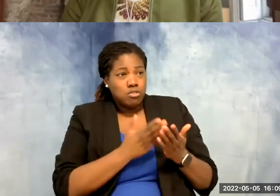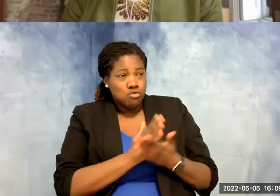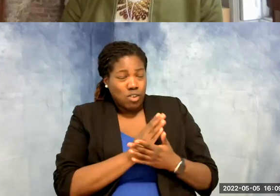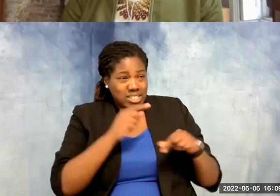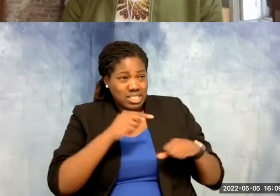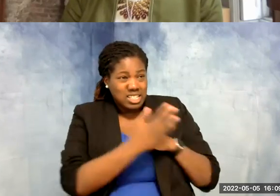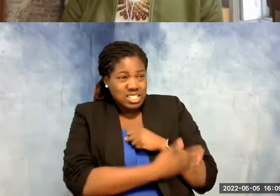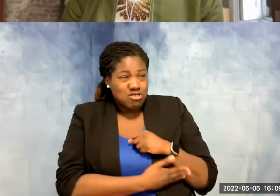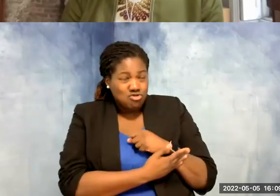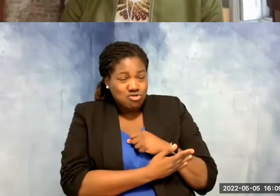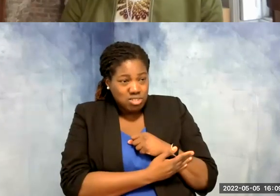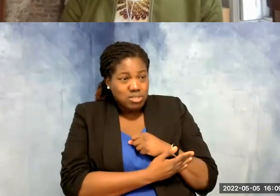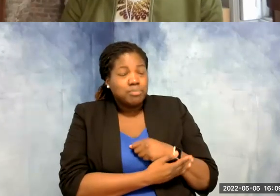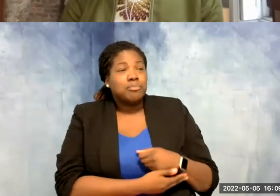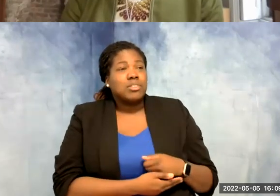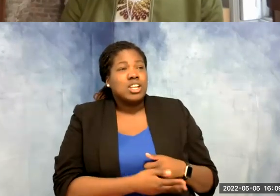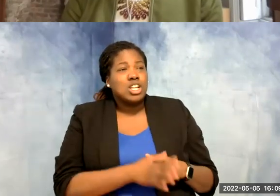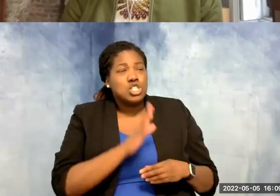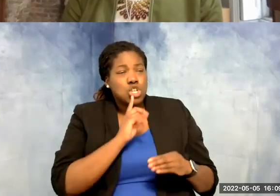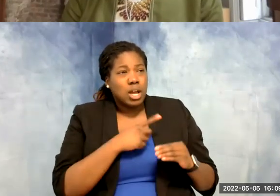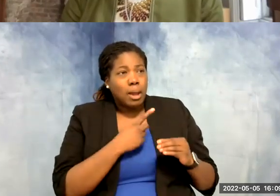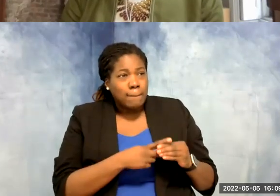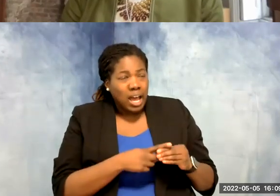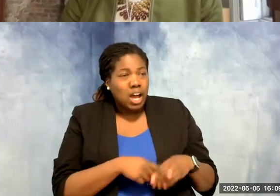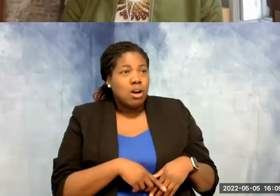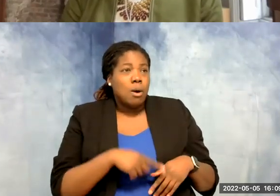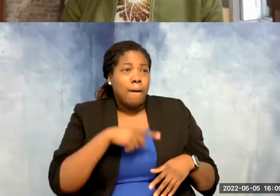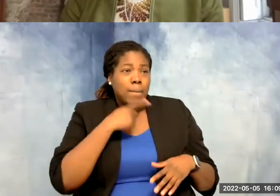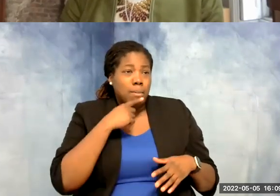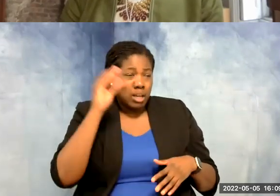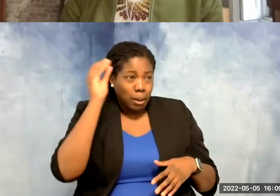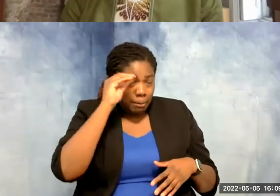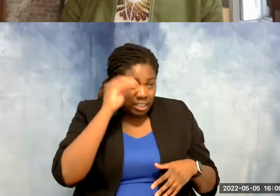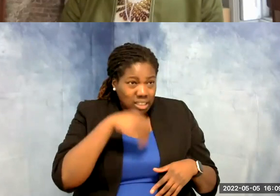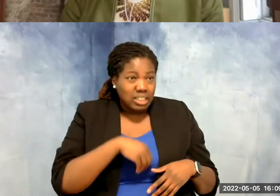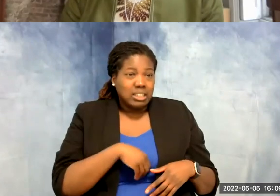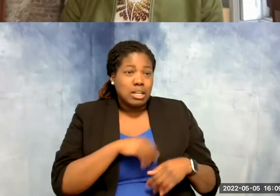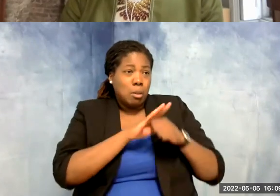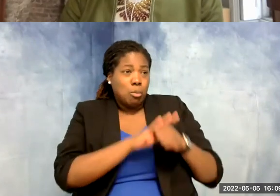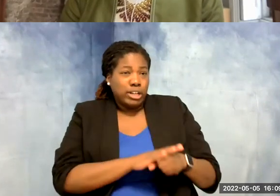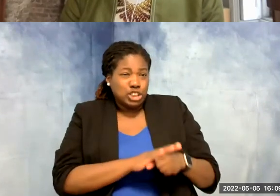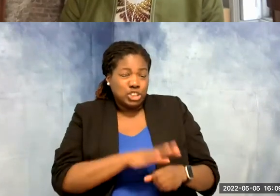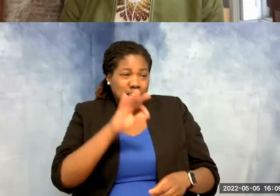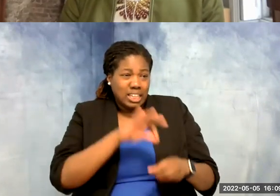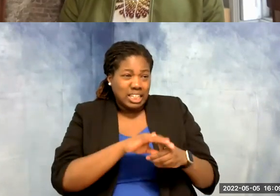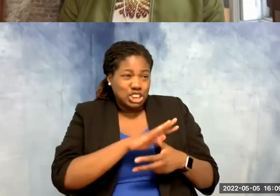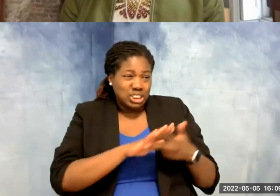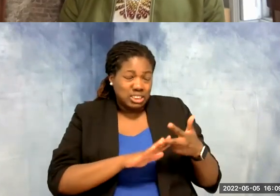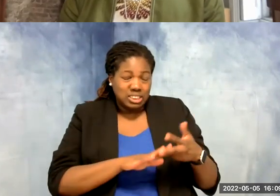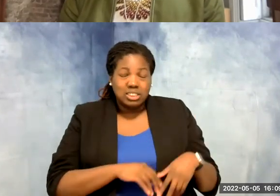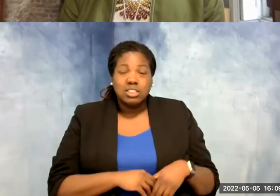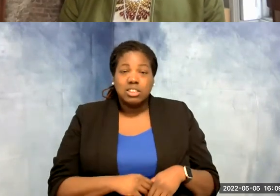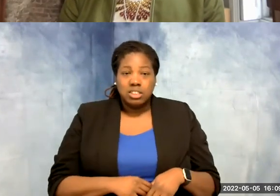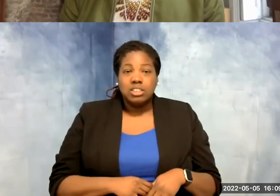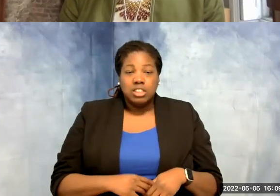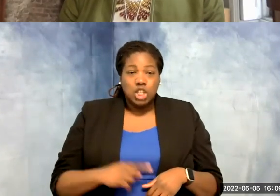the critical role of public opinion, public pressure, and elections. Absolutely. So you've already